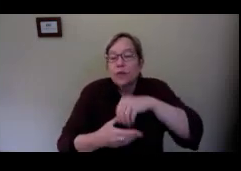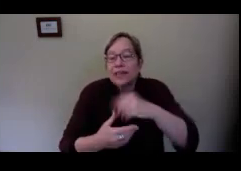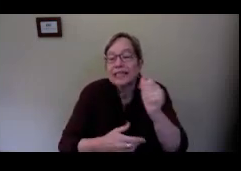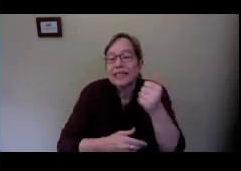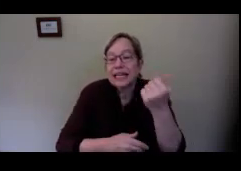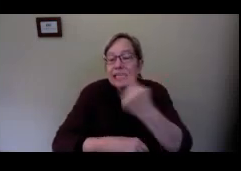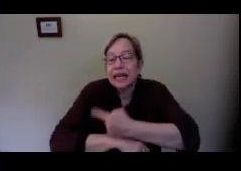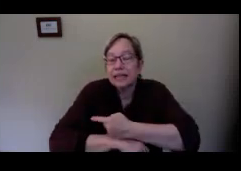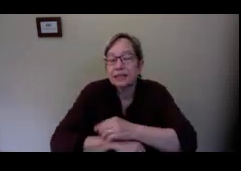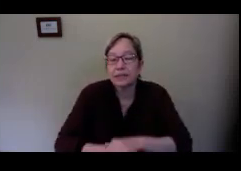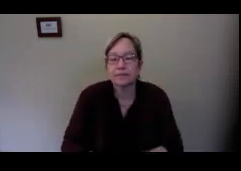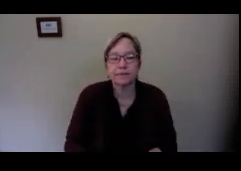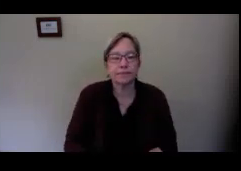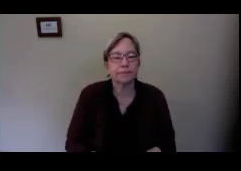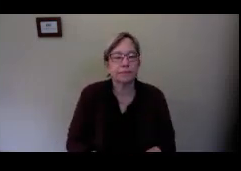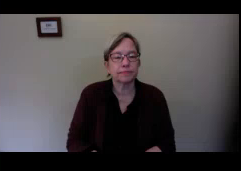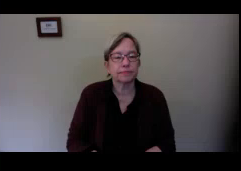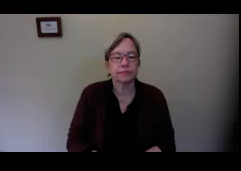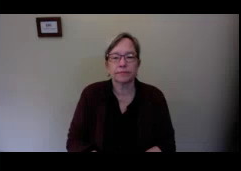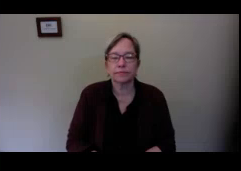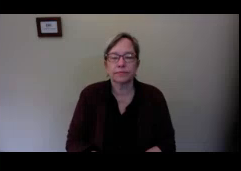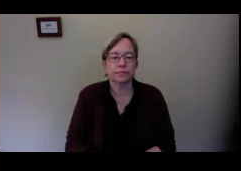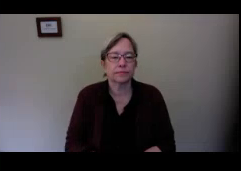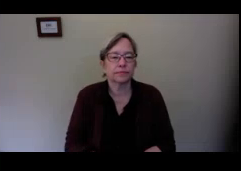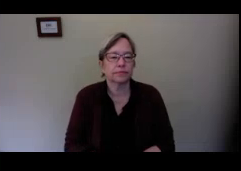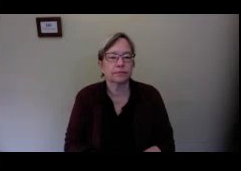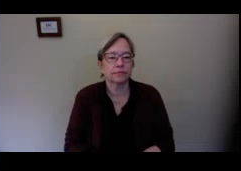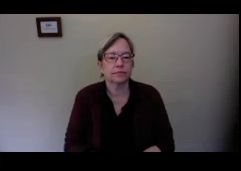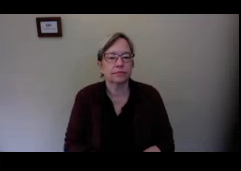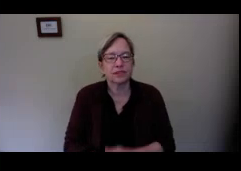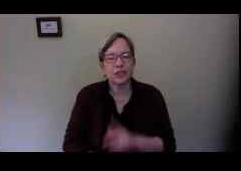avoid the potential of not